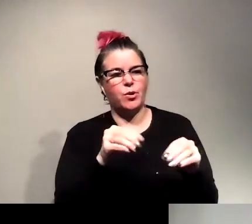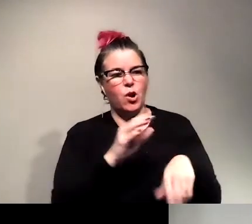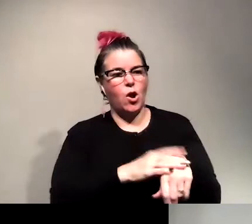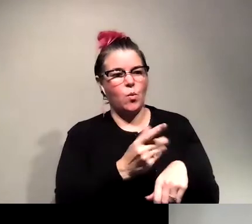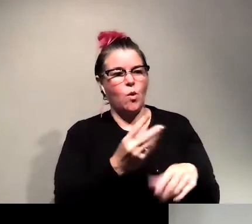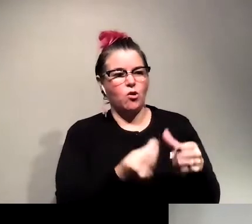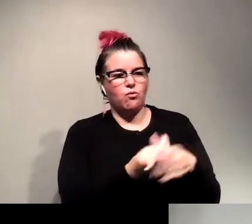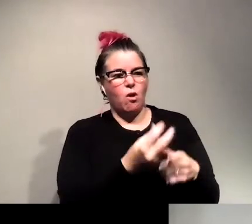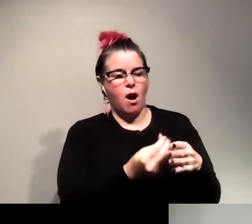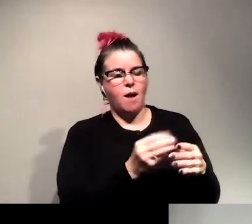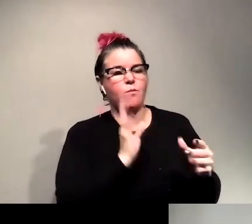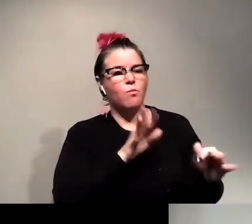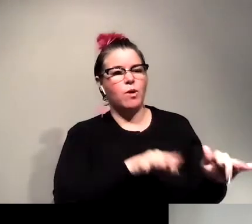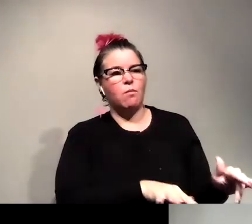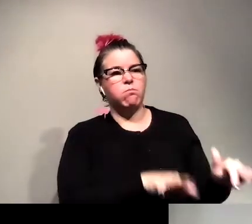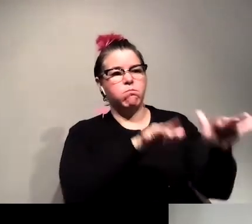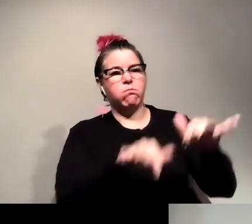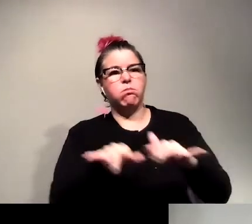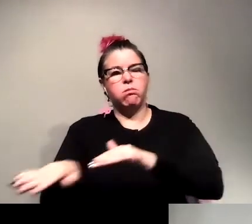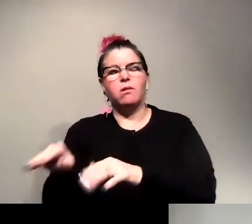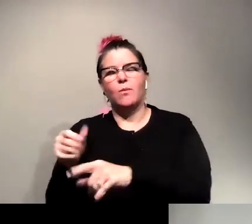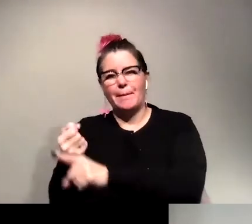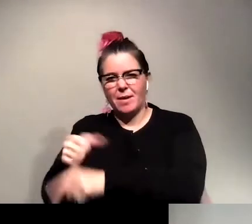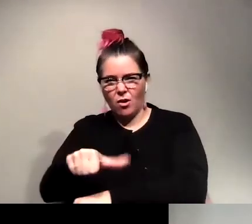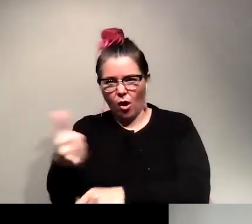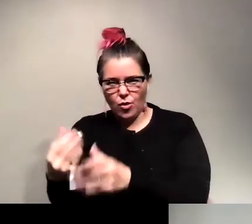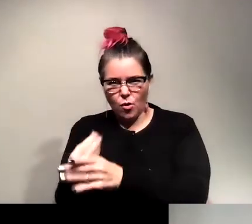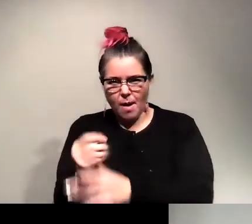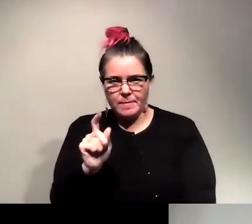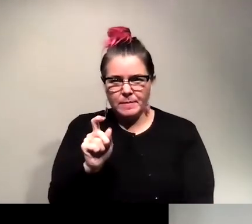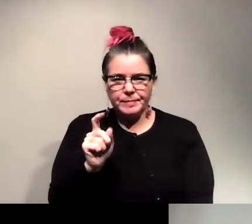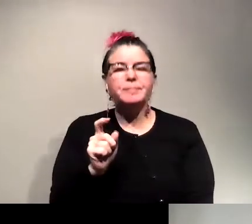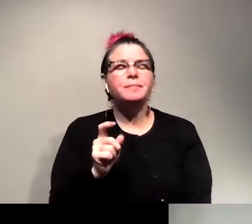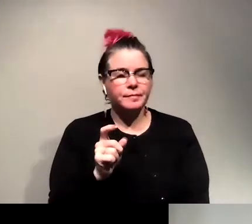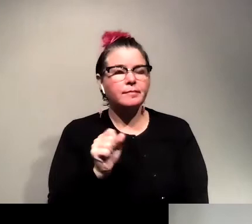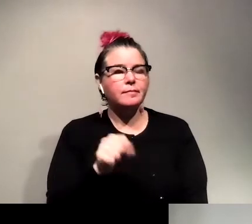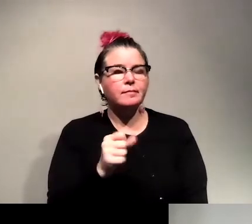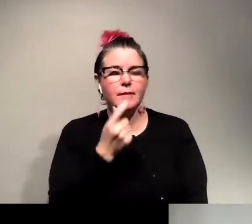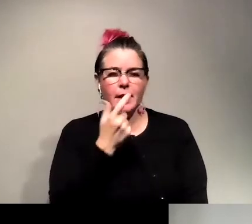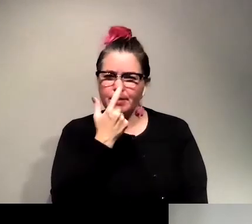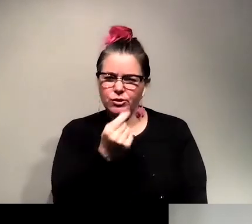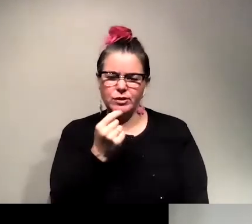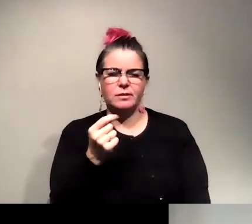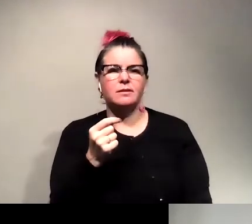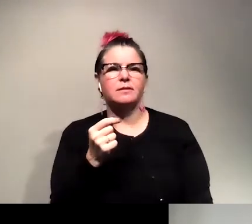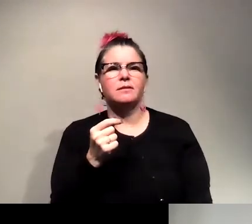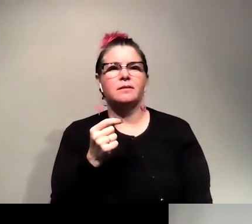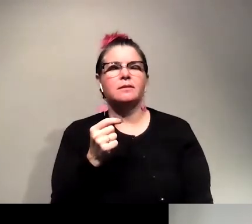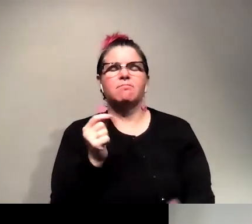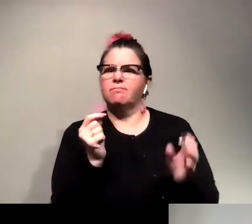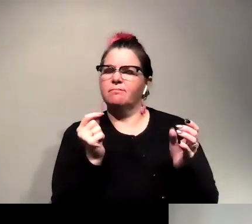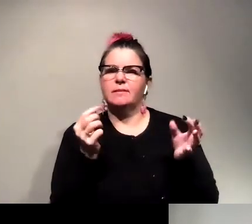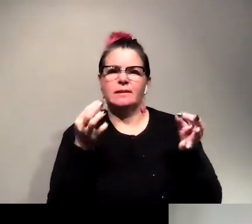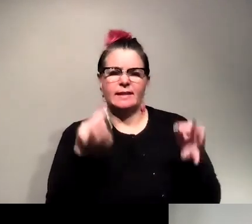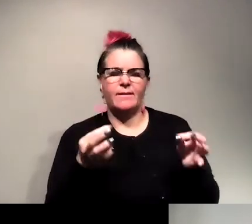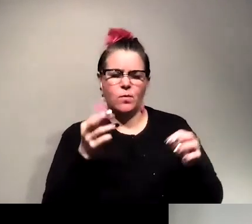like, blows around and moves over to other crops too? Yeah, so I would be really interested in looking, and definitely looking at